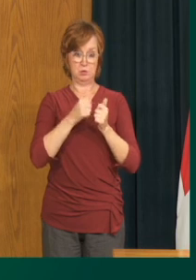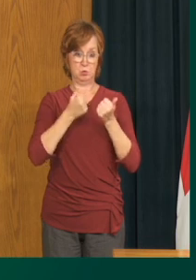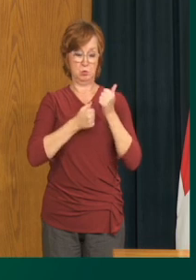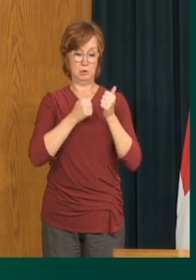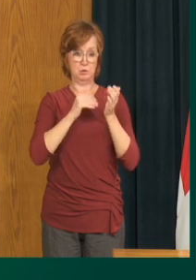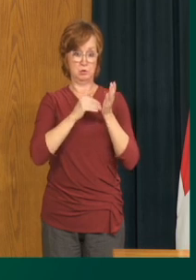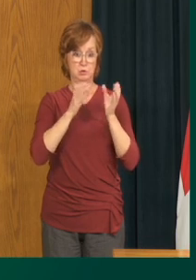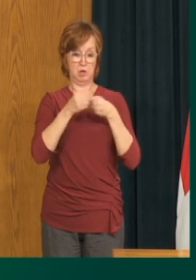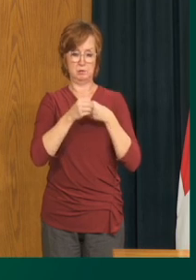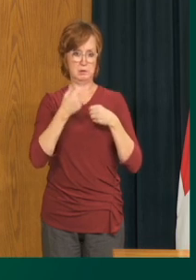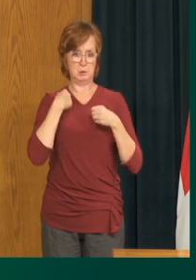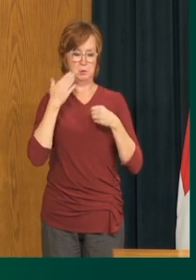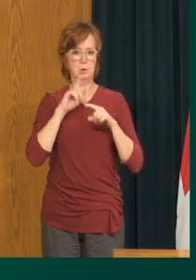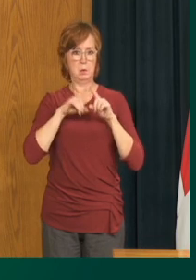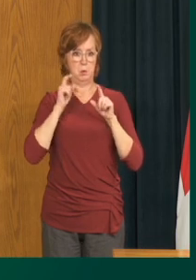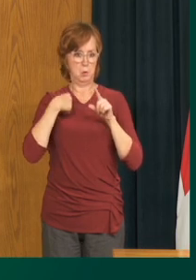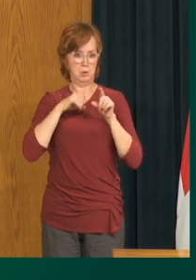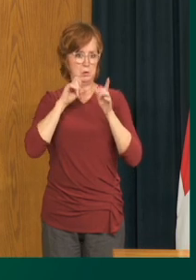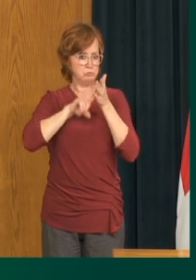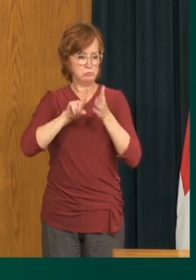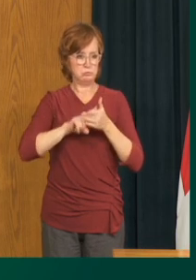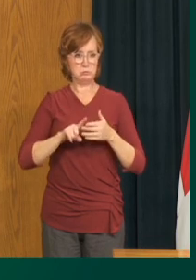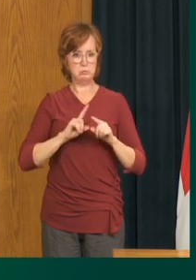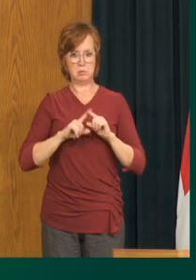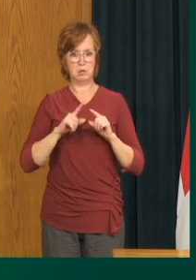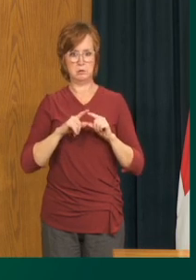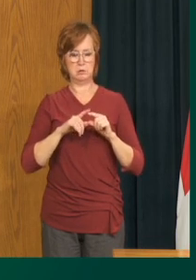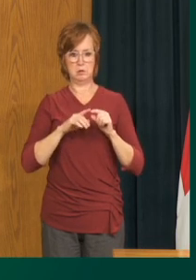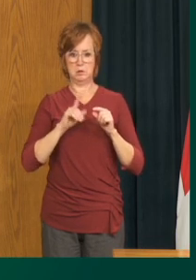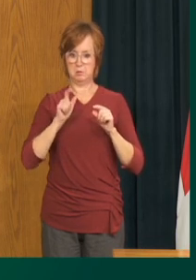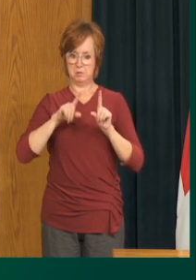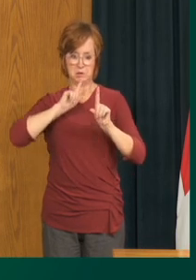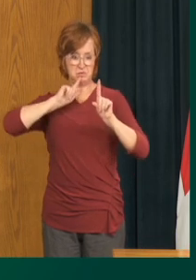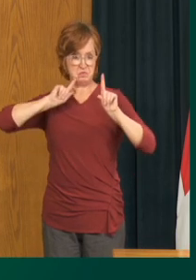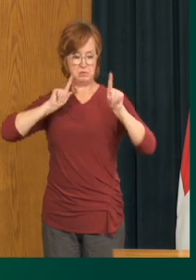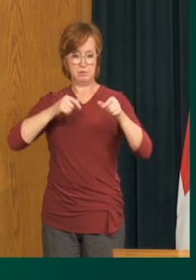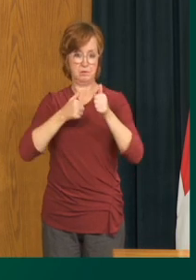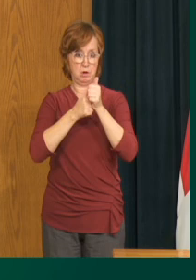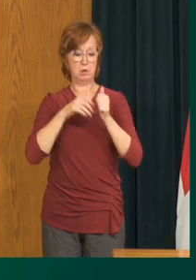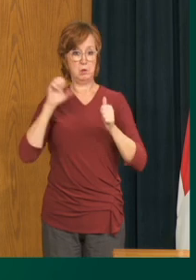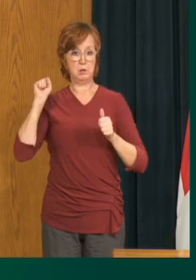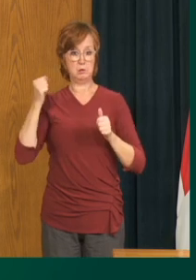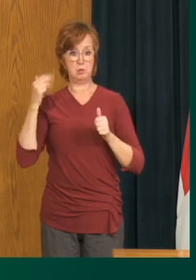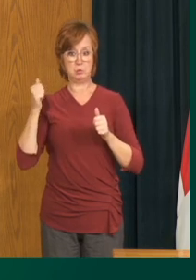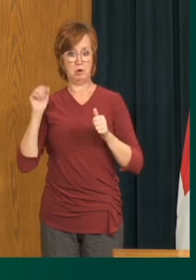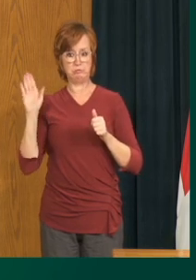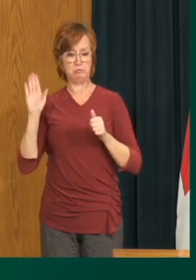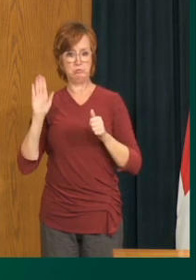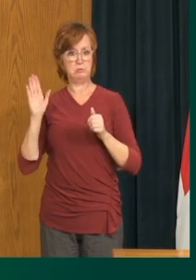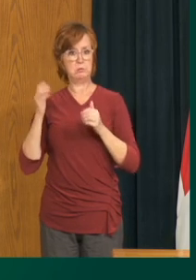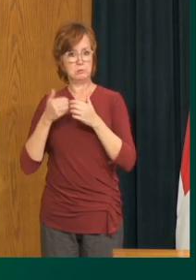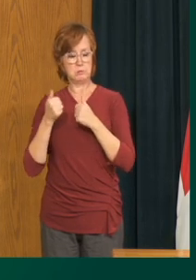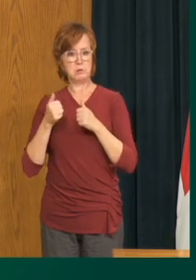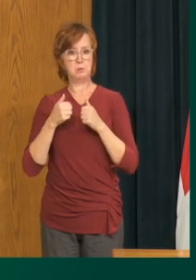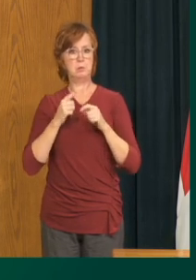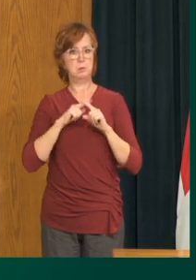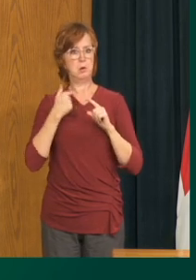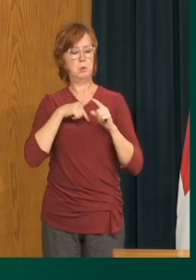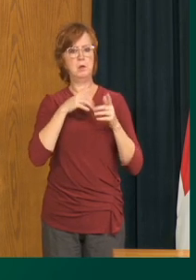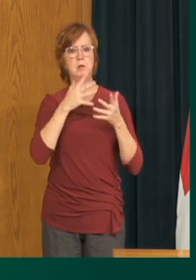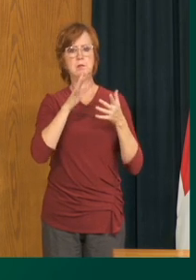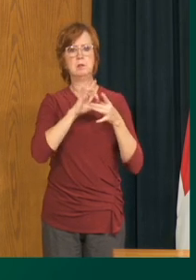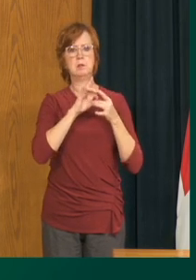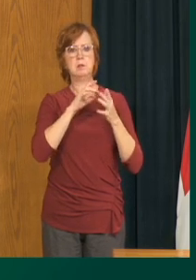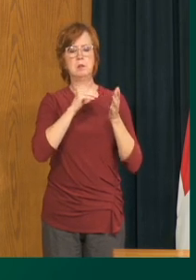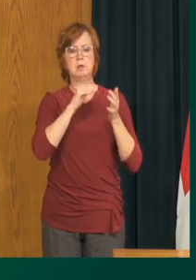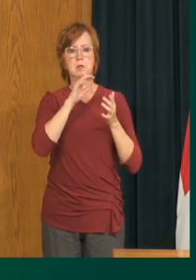you're referring to, but certainly we could follow up. But again, they're not under the umbrella of the SHA, but certainly we have had conversations with the Saskatchewan Medical